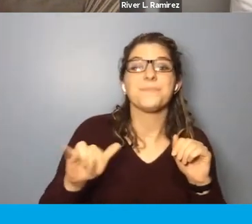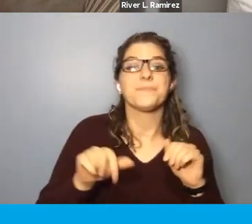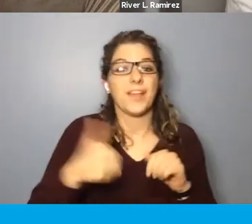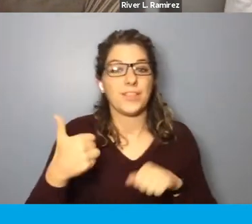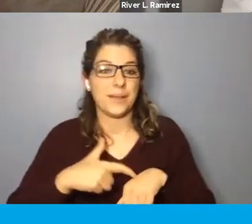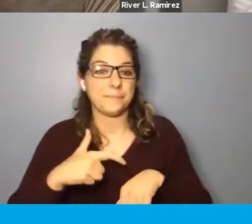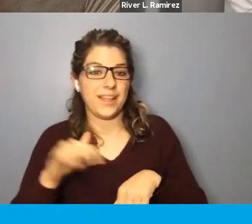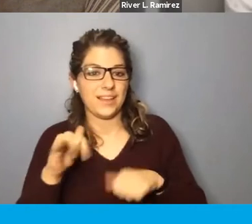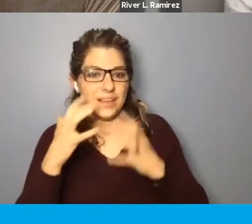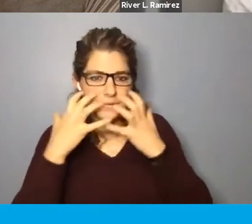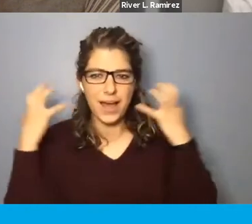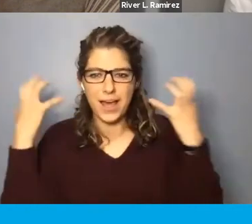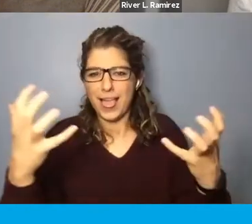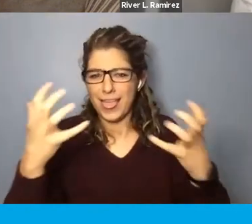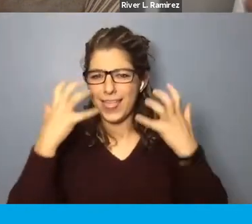times doing like